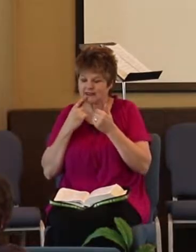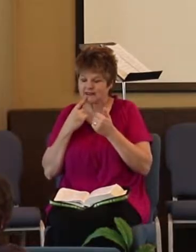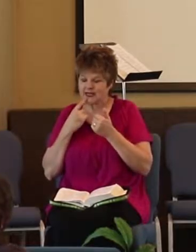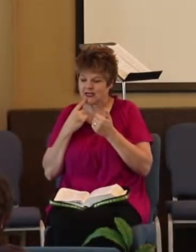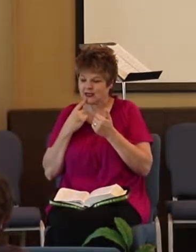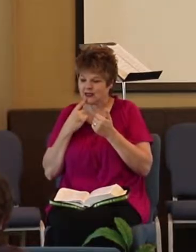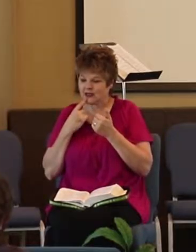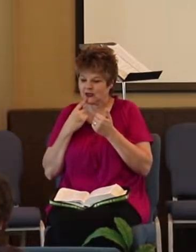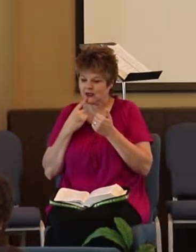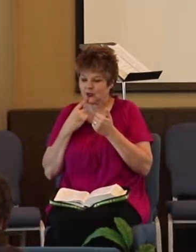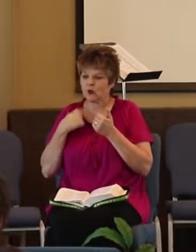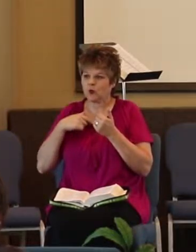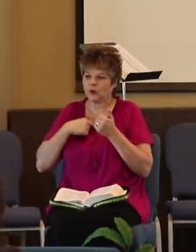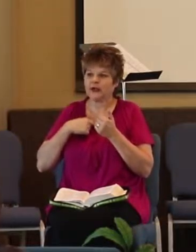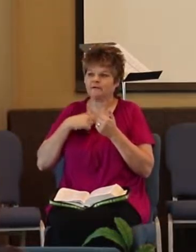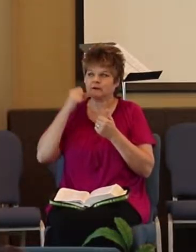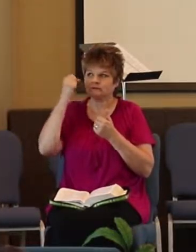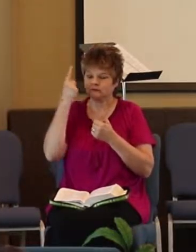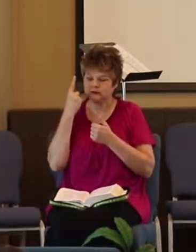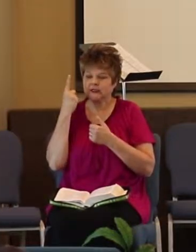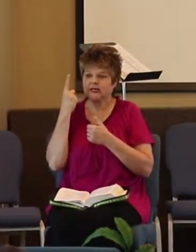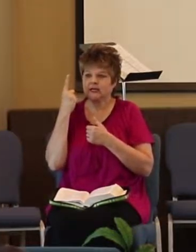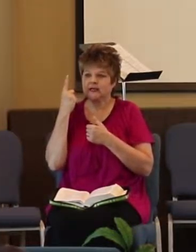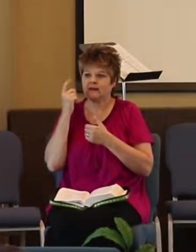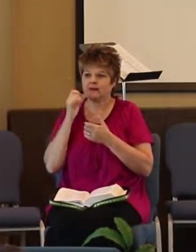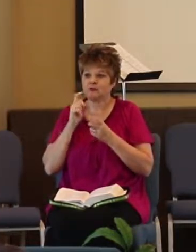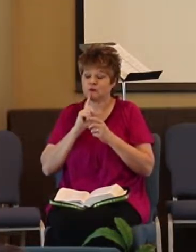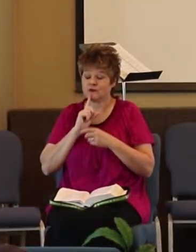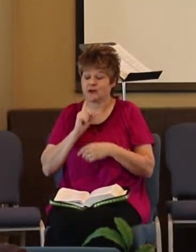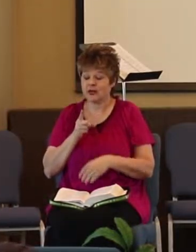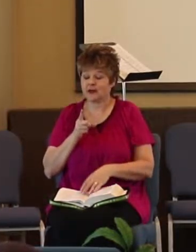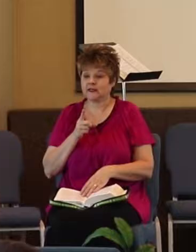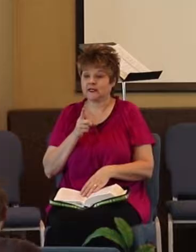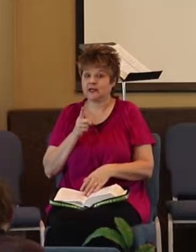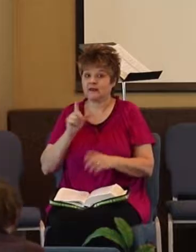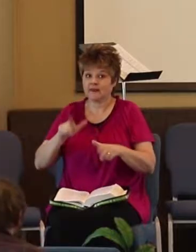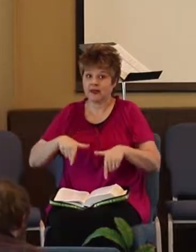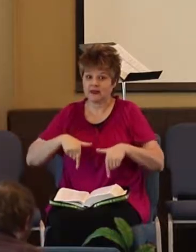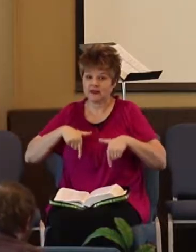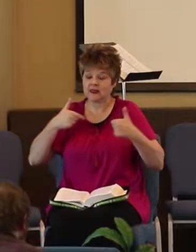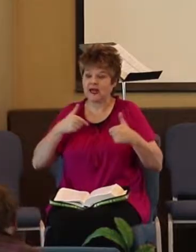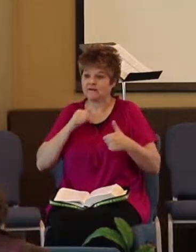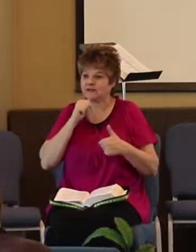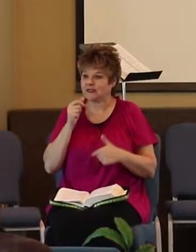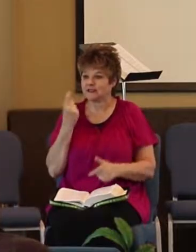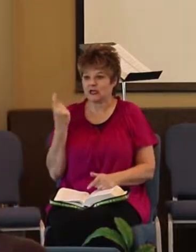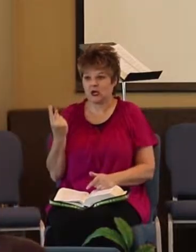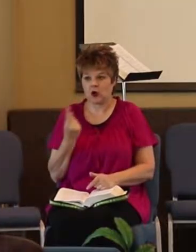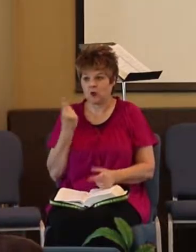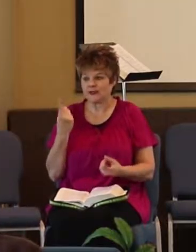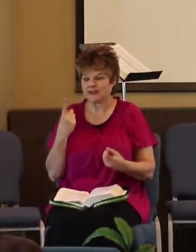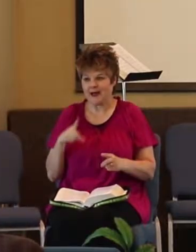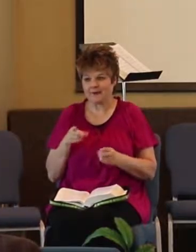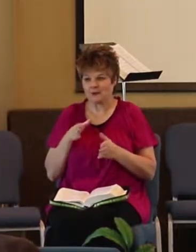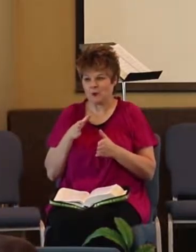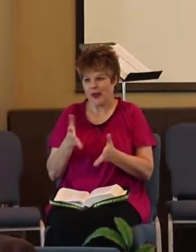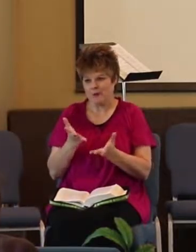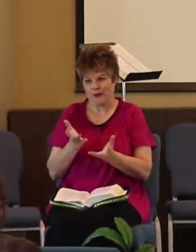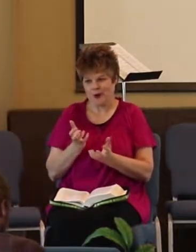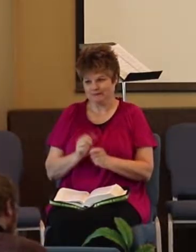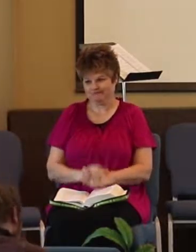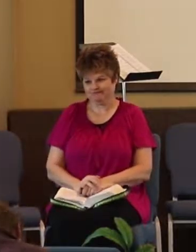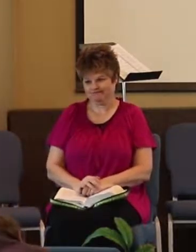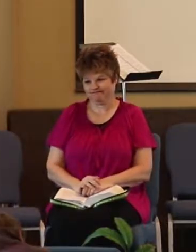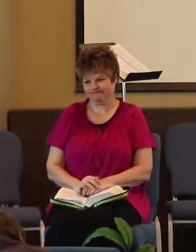Jeremiah saying that, we have to come to grips with the reality that life doesn't always happen the way that we want it to